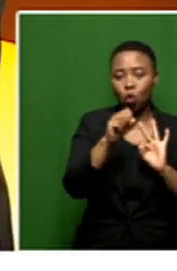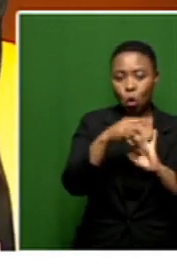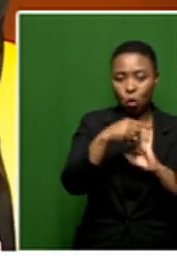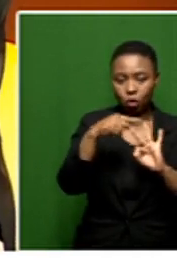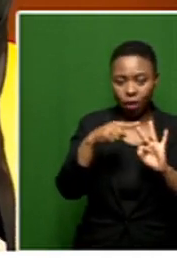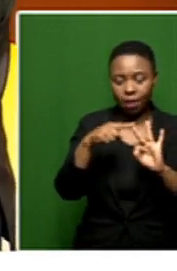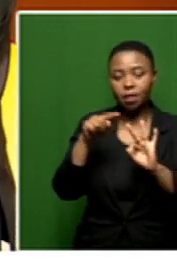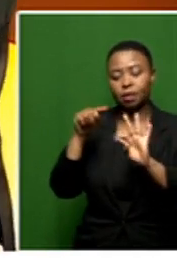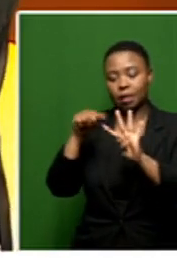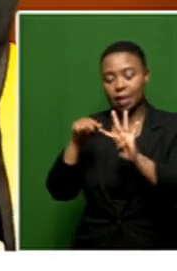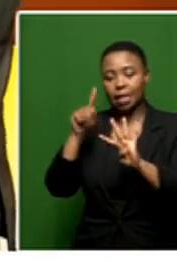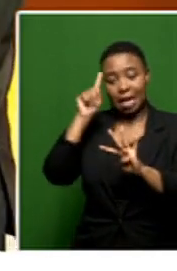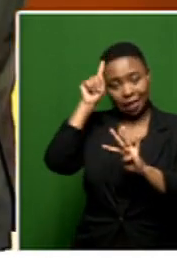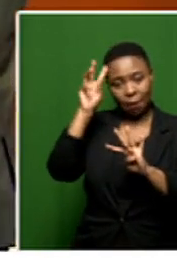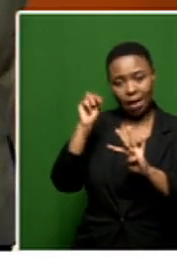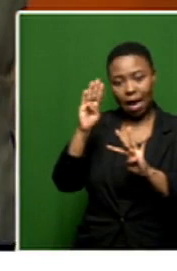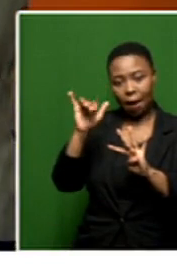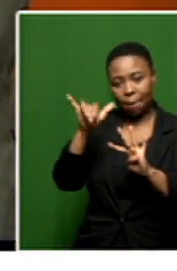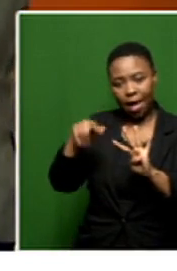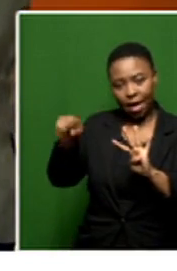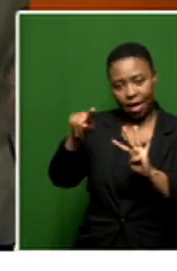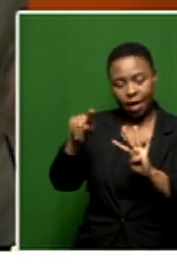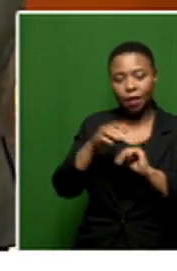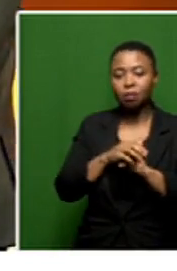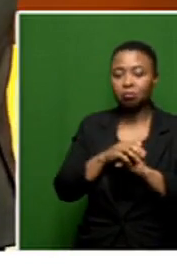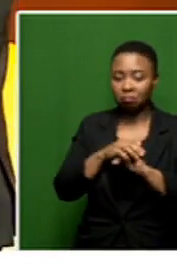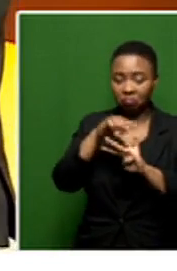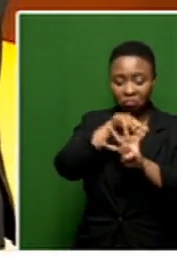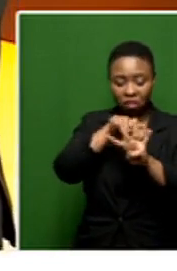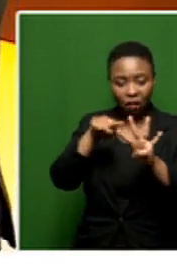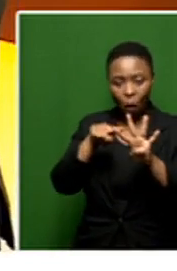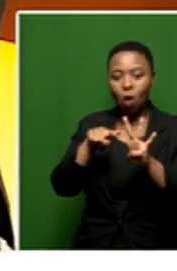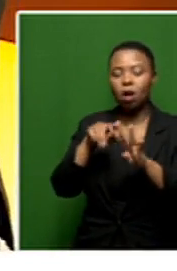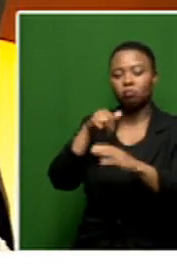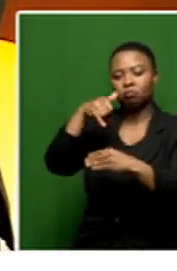and Nelson Mandela Bay, these are the most hotly contested